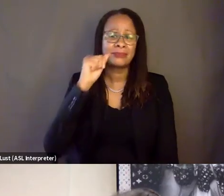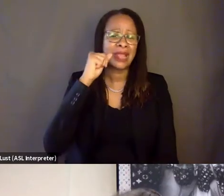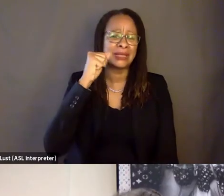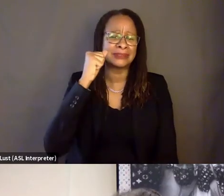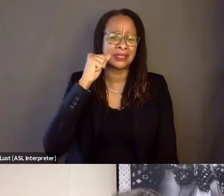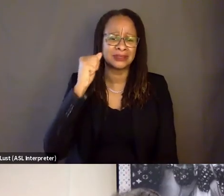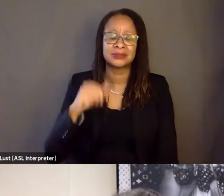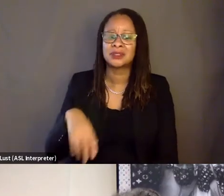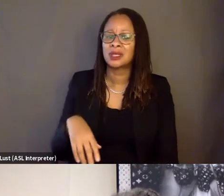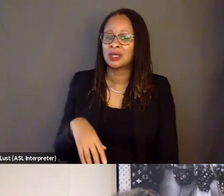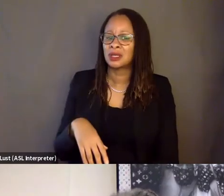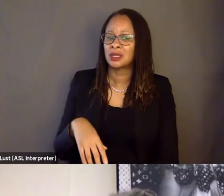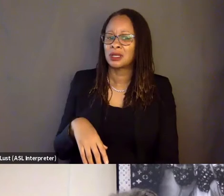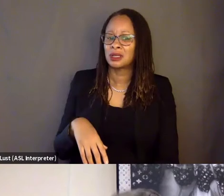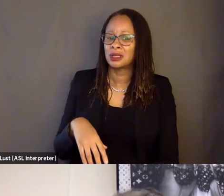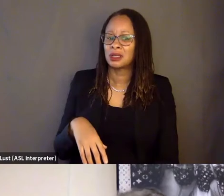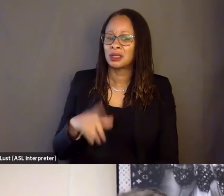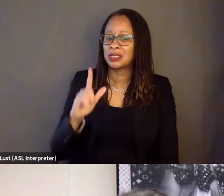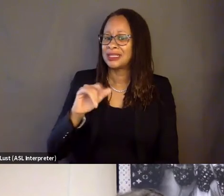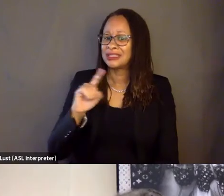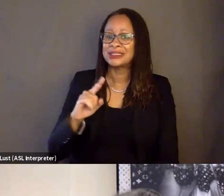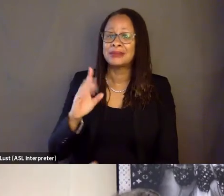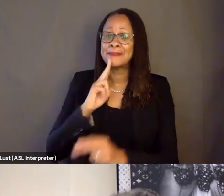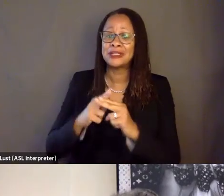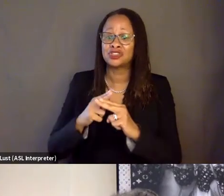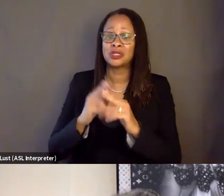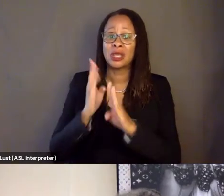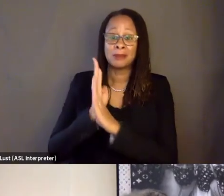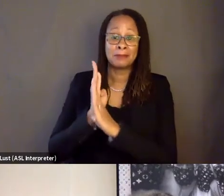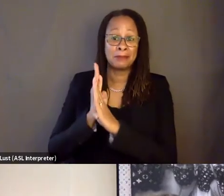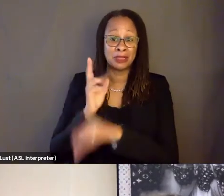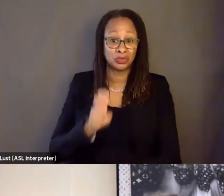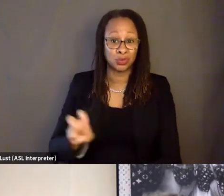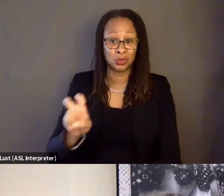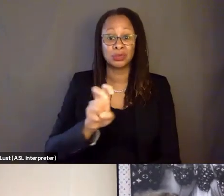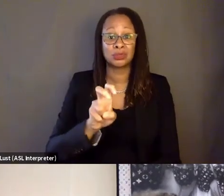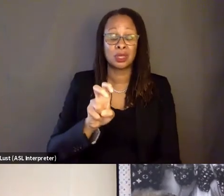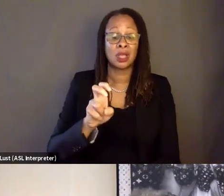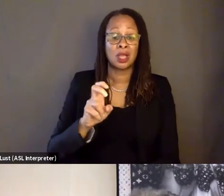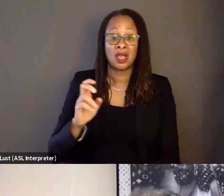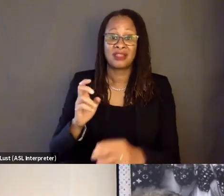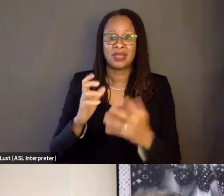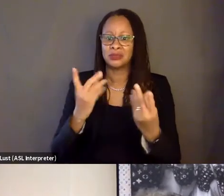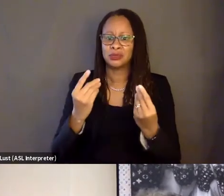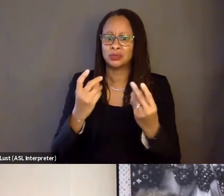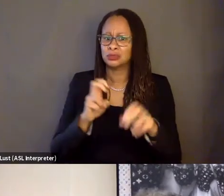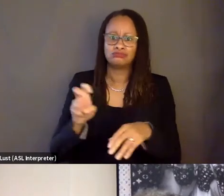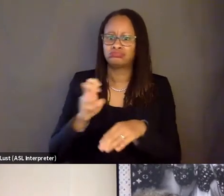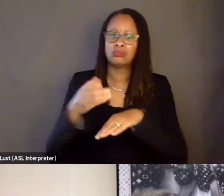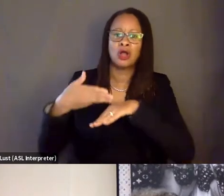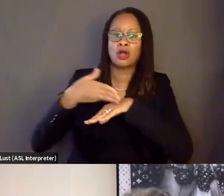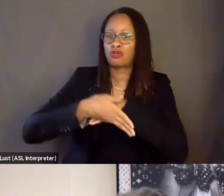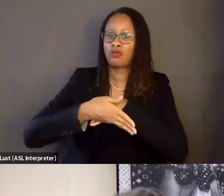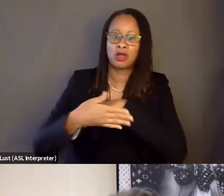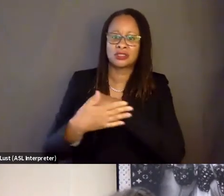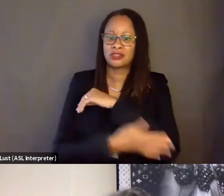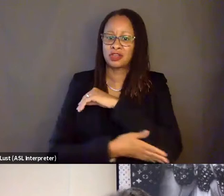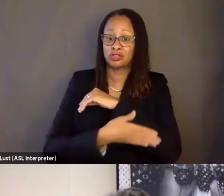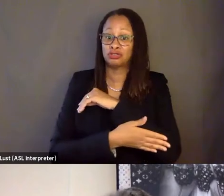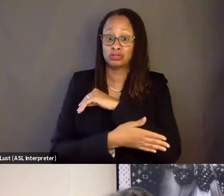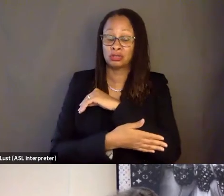had these, as Liz mentioned, bus tours that went all over the country, not only